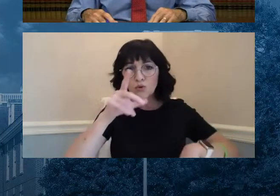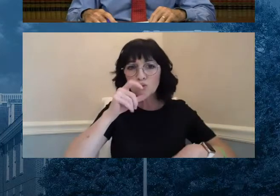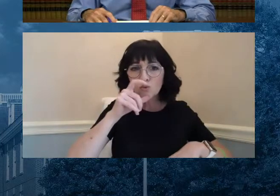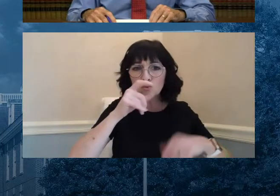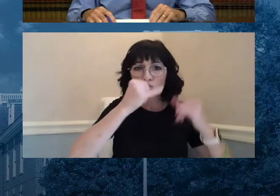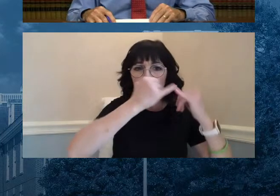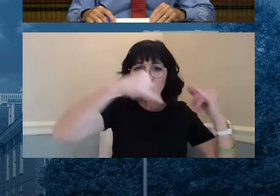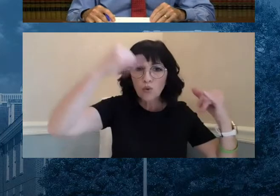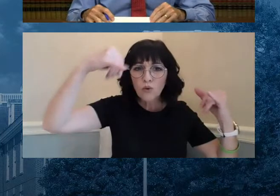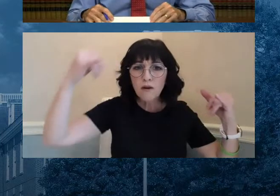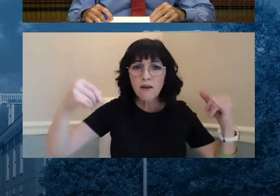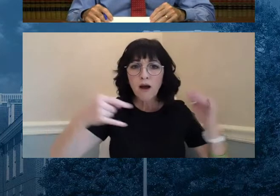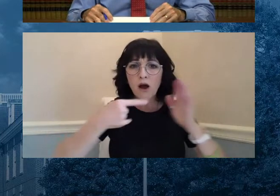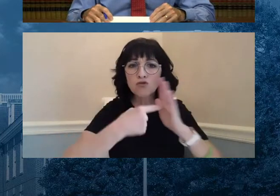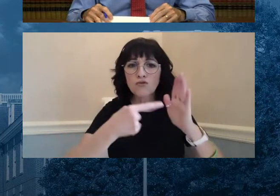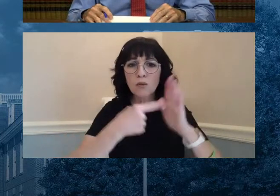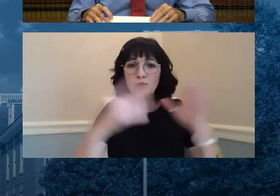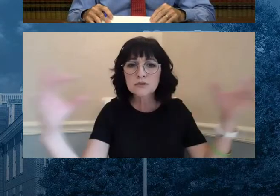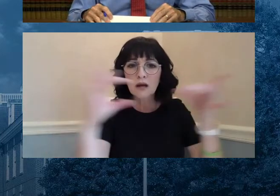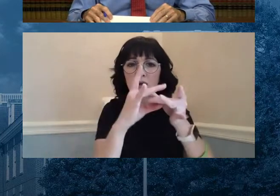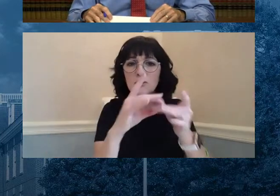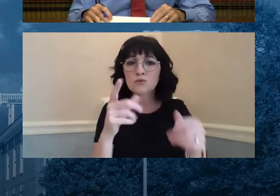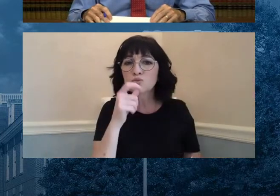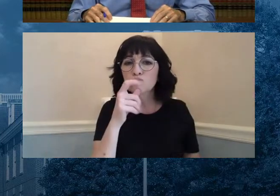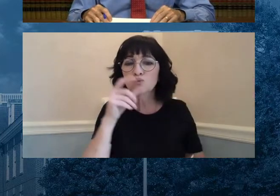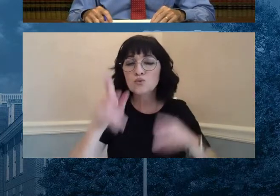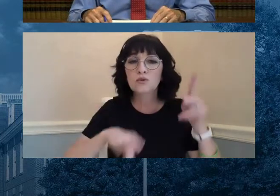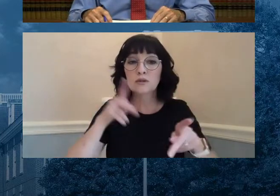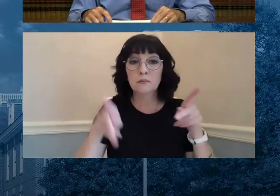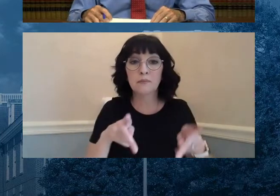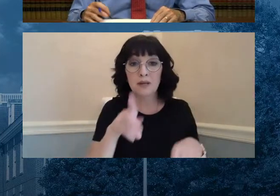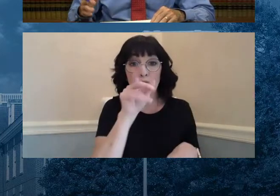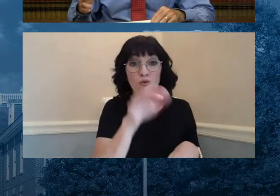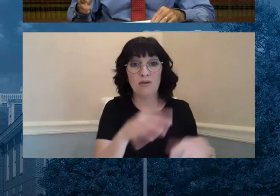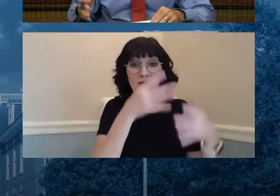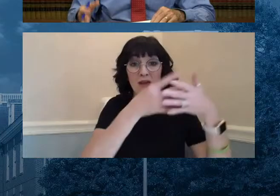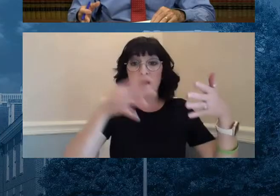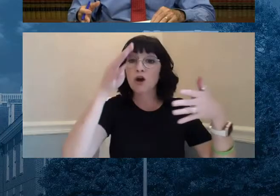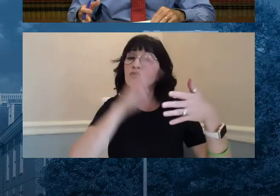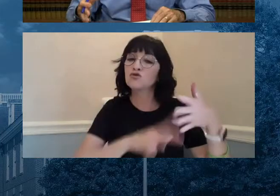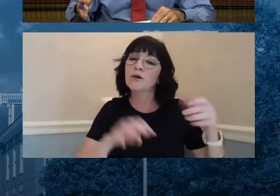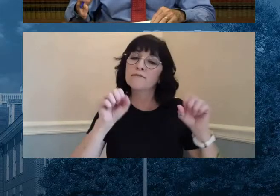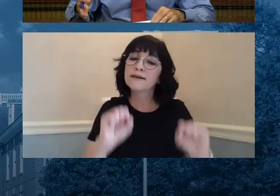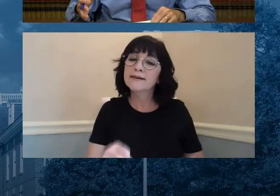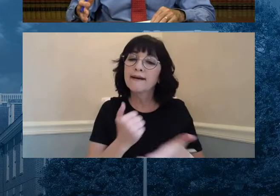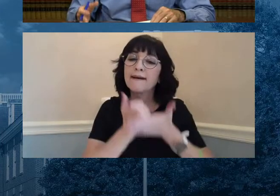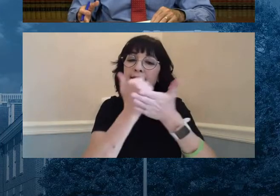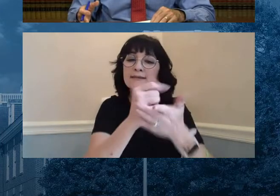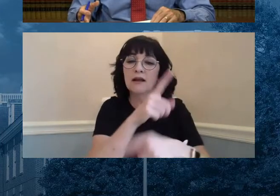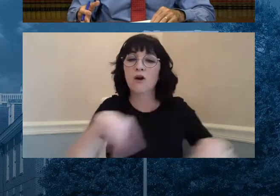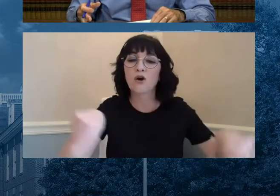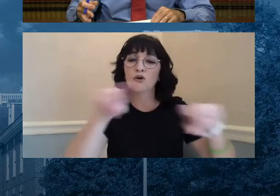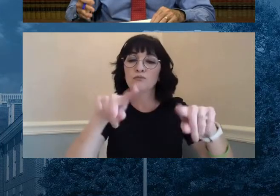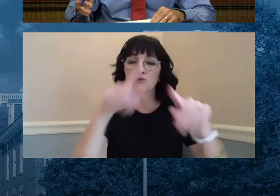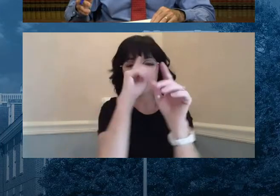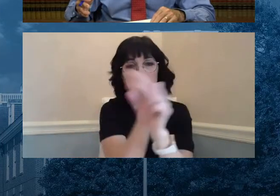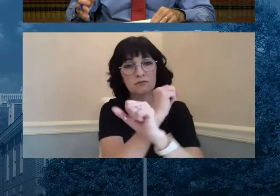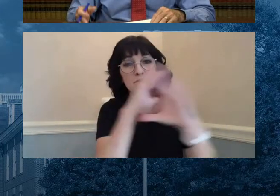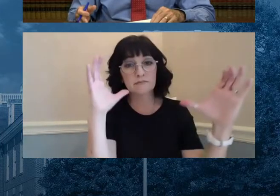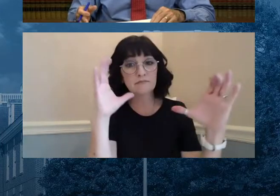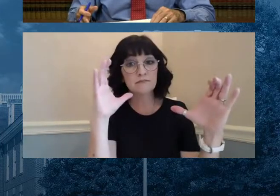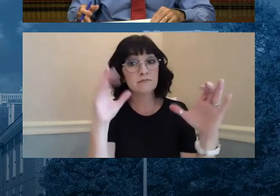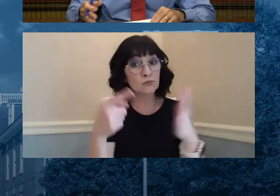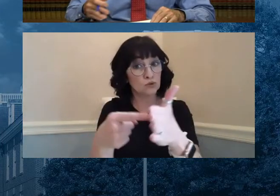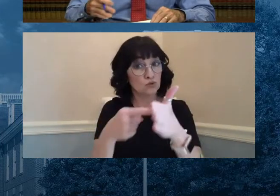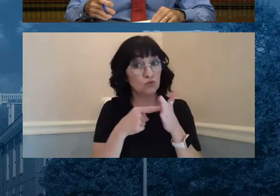get vaccinated, this is the graph that tells the story, because it shows us that the senior population that's